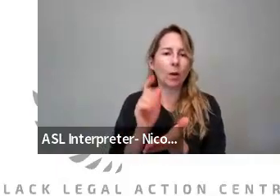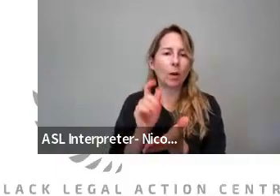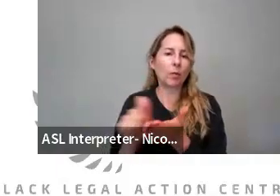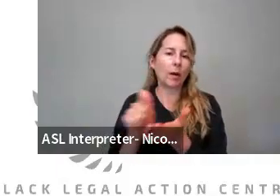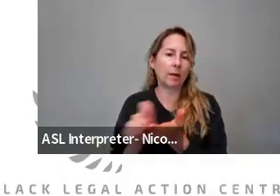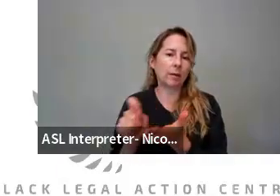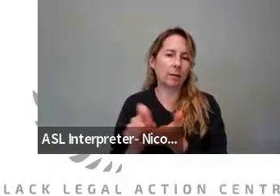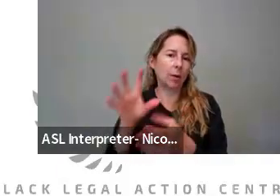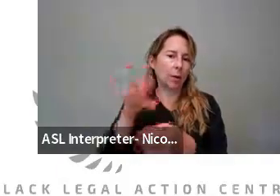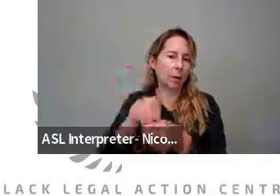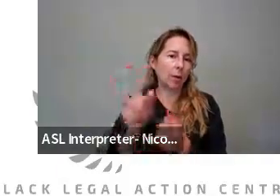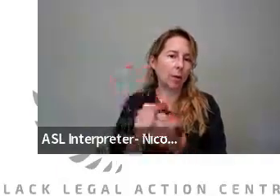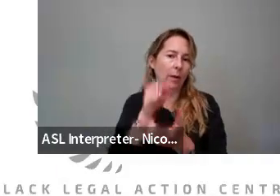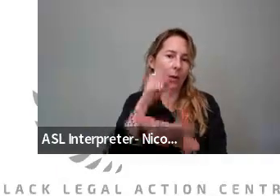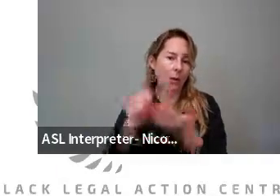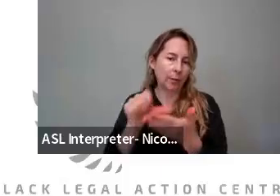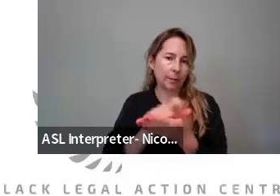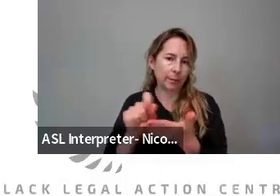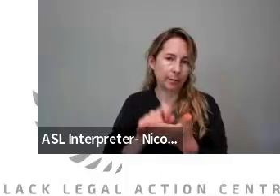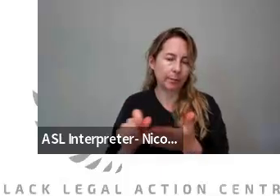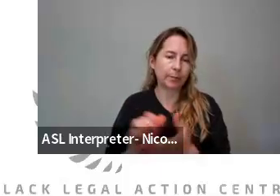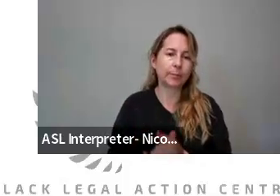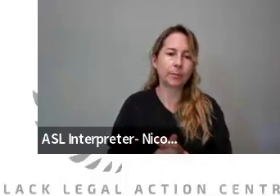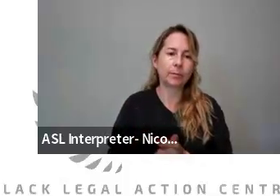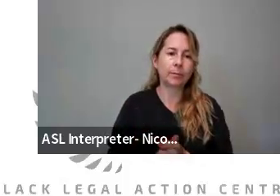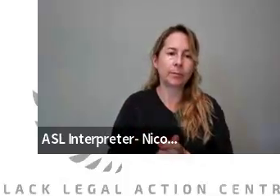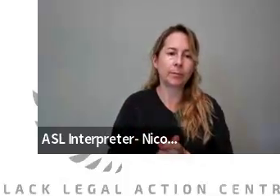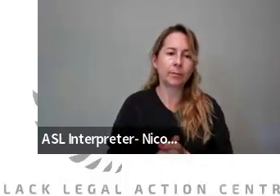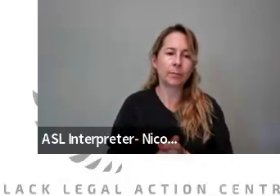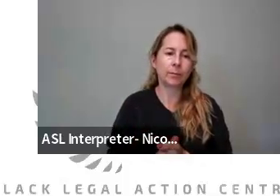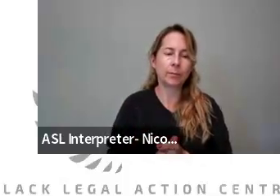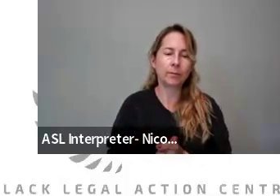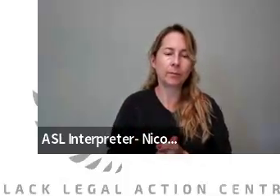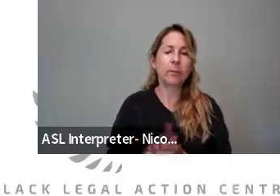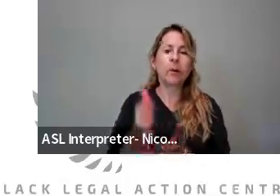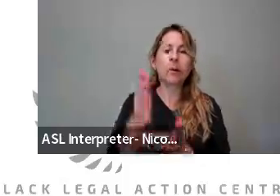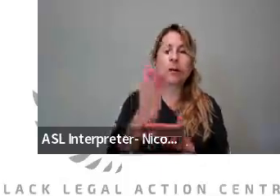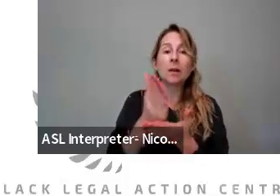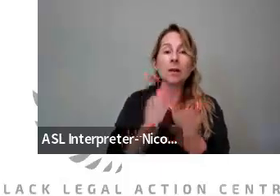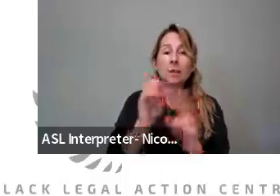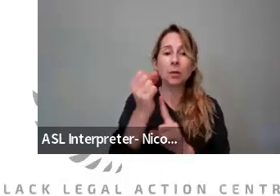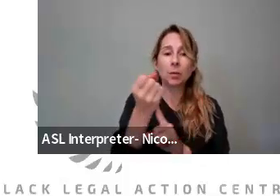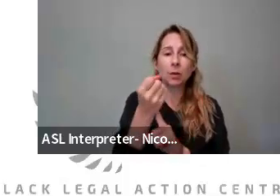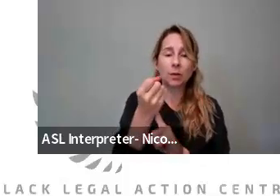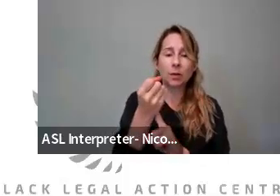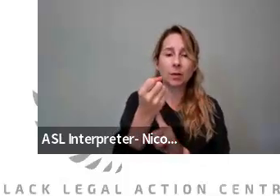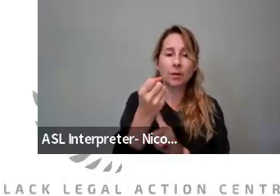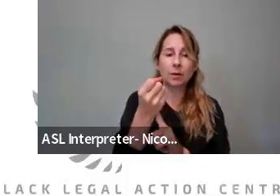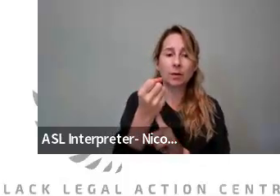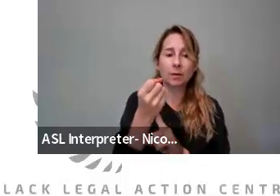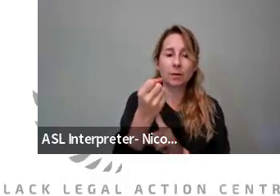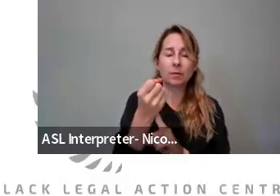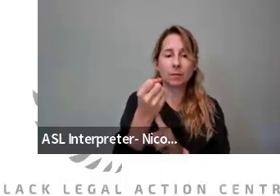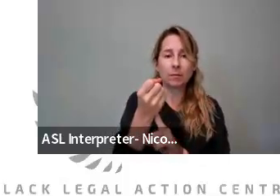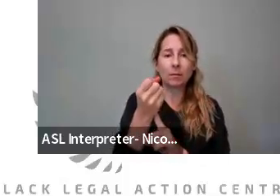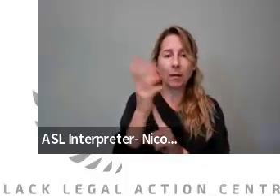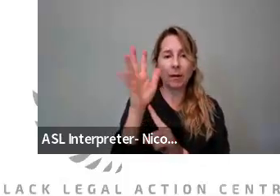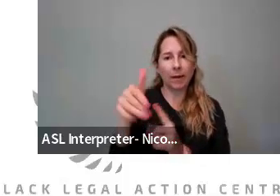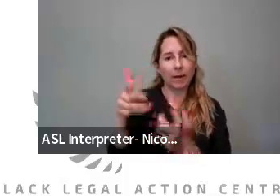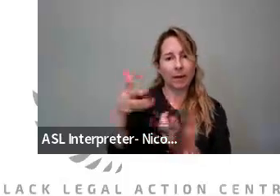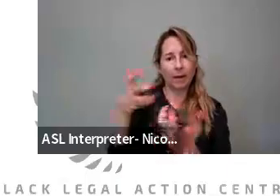letter. There are circumstances, for example, what I pointed out, where the need for